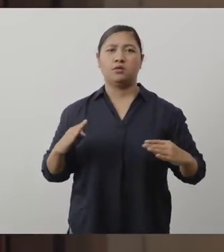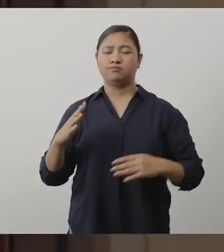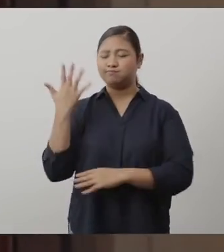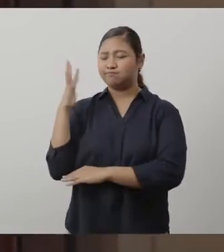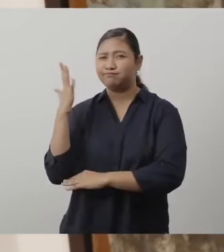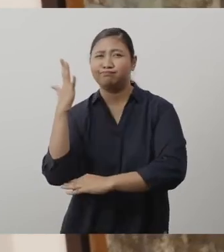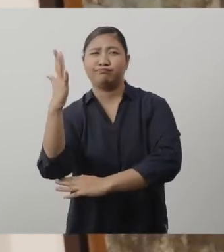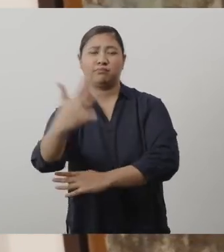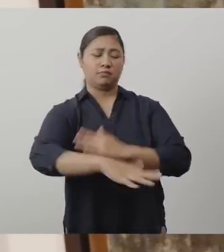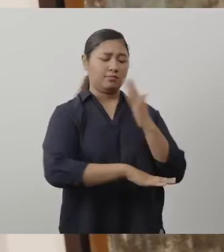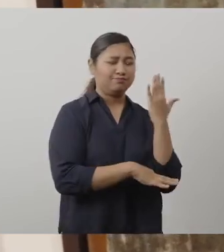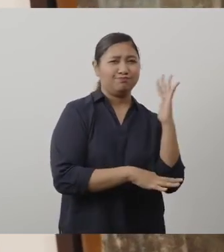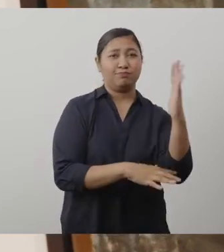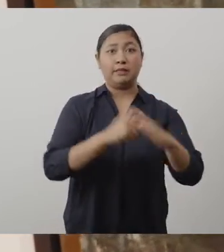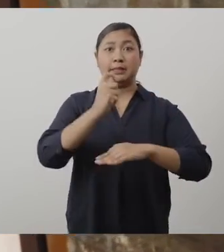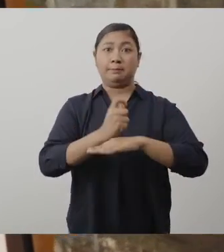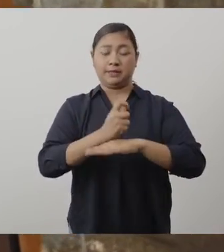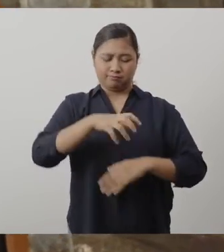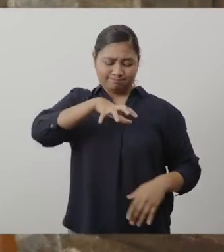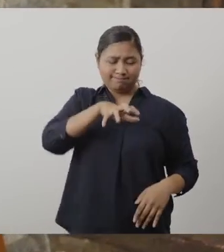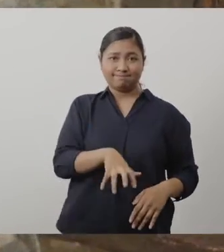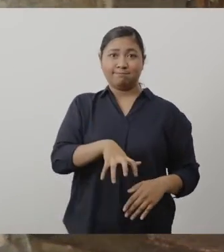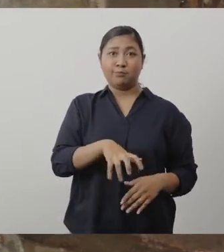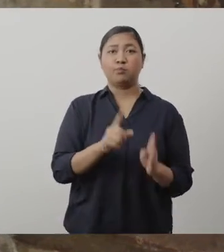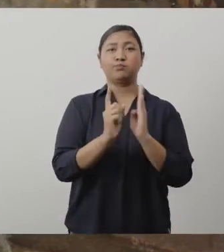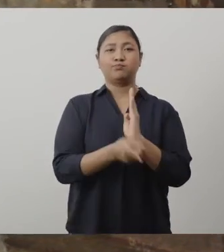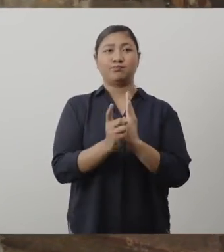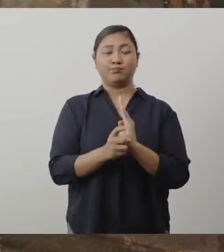lot of movement, whereas in the other artwork feature